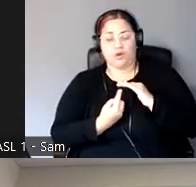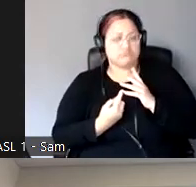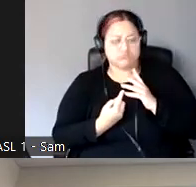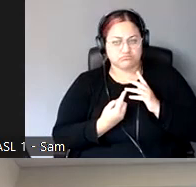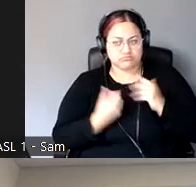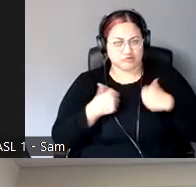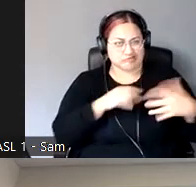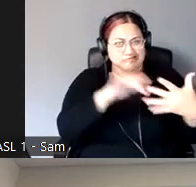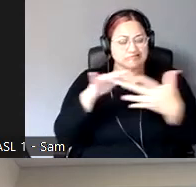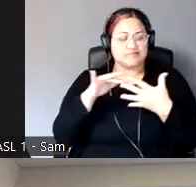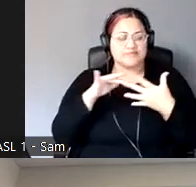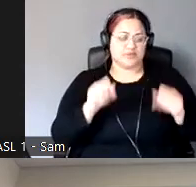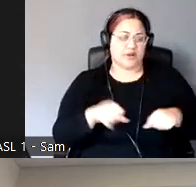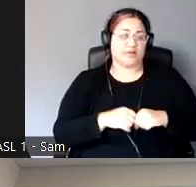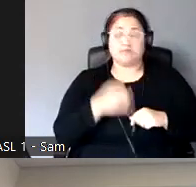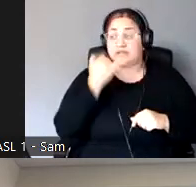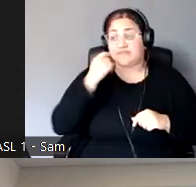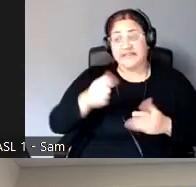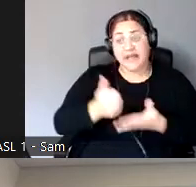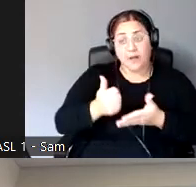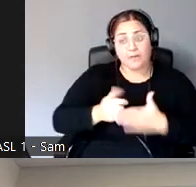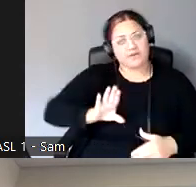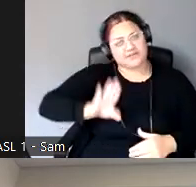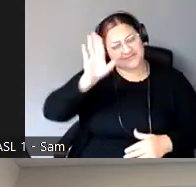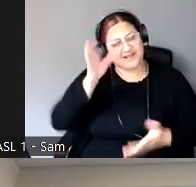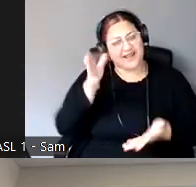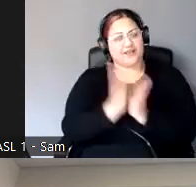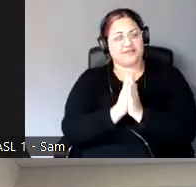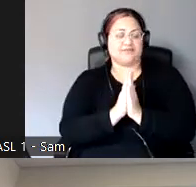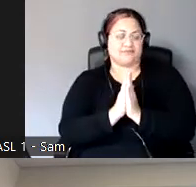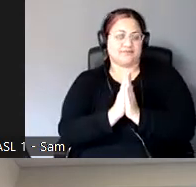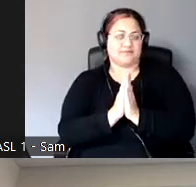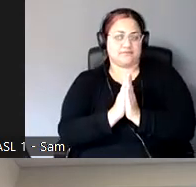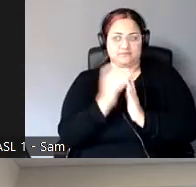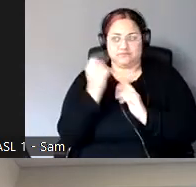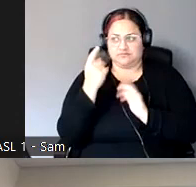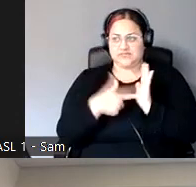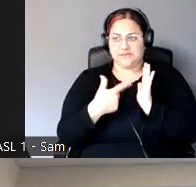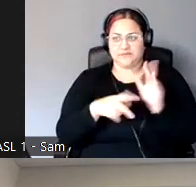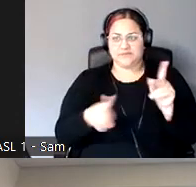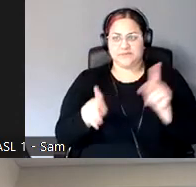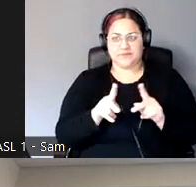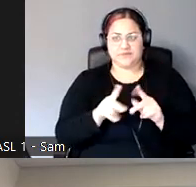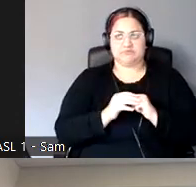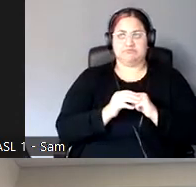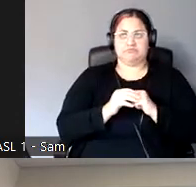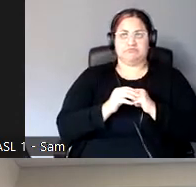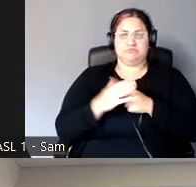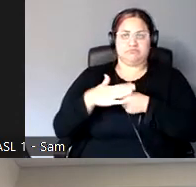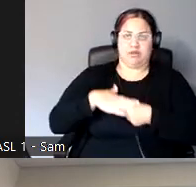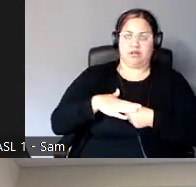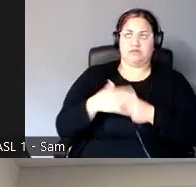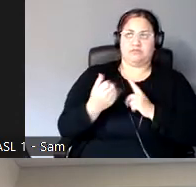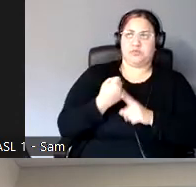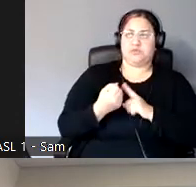Many of us maybe coming into these situations, you feel like you're all alone. I'm the only one that might be experiencing this. But in